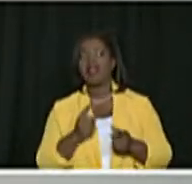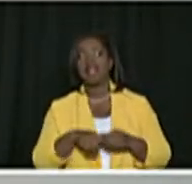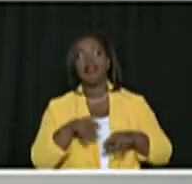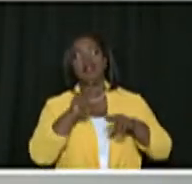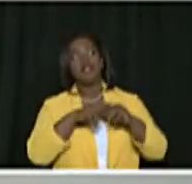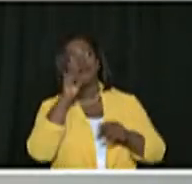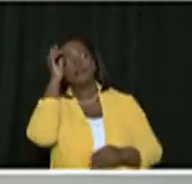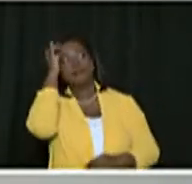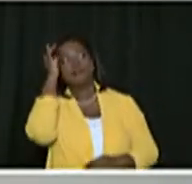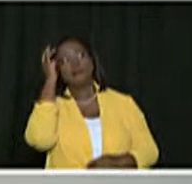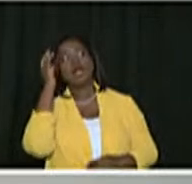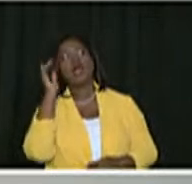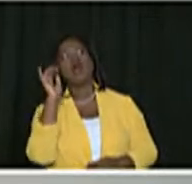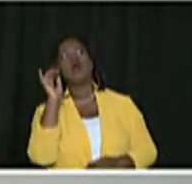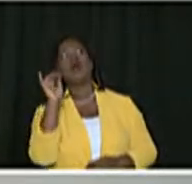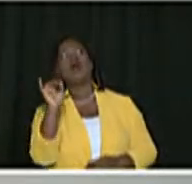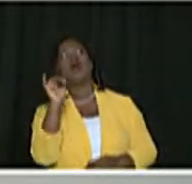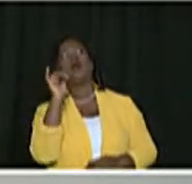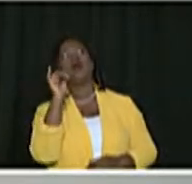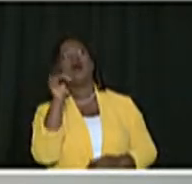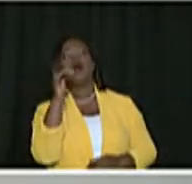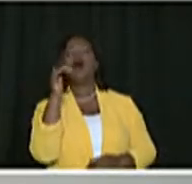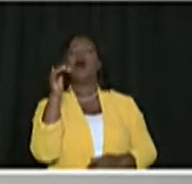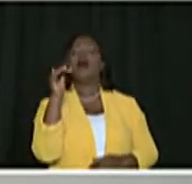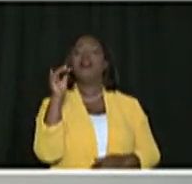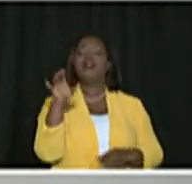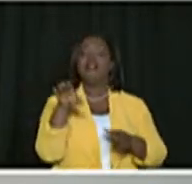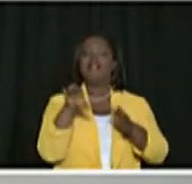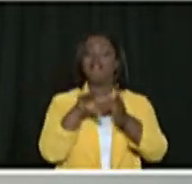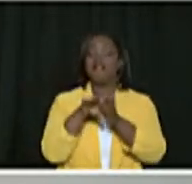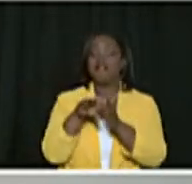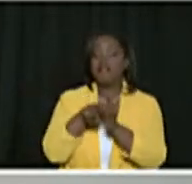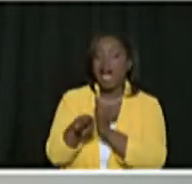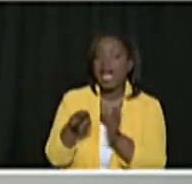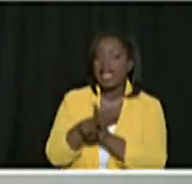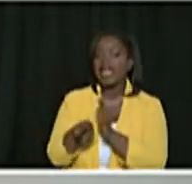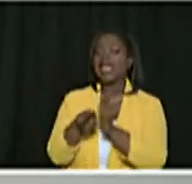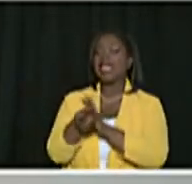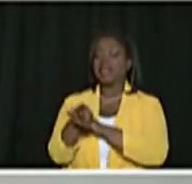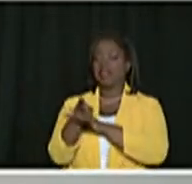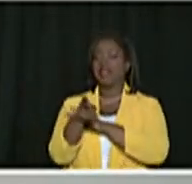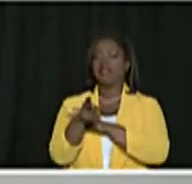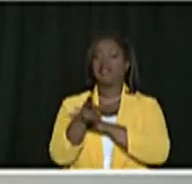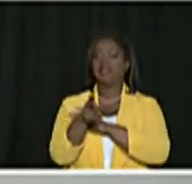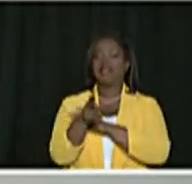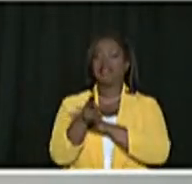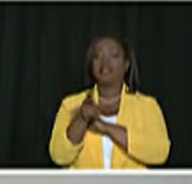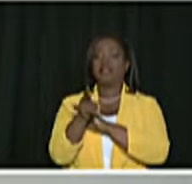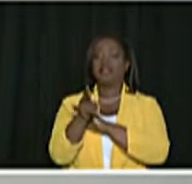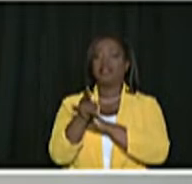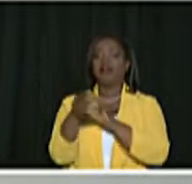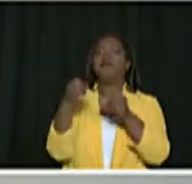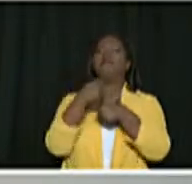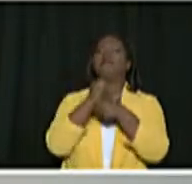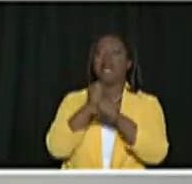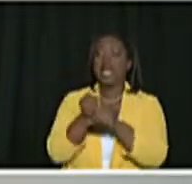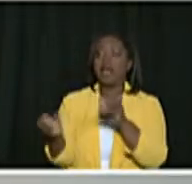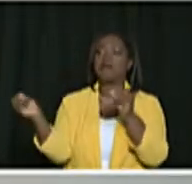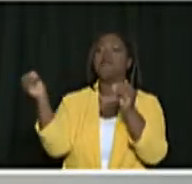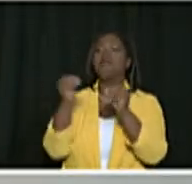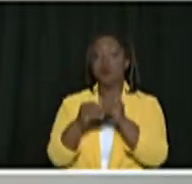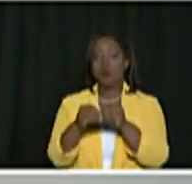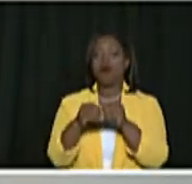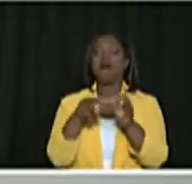that also is the message that you're really sending. So when we are trying to positively discipline, which is very